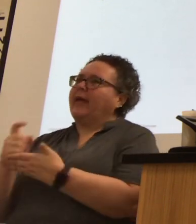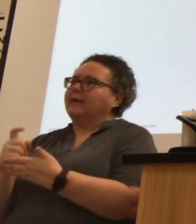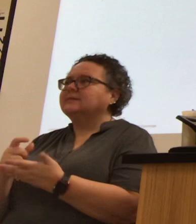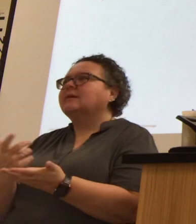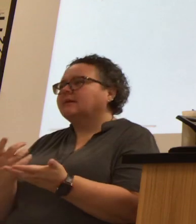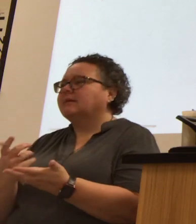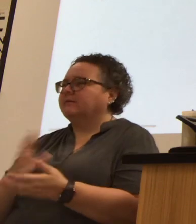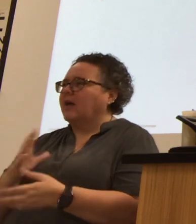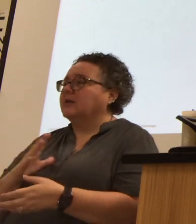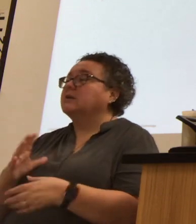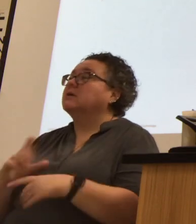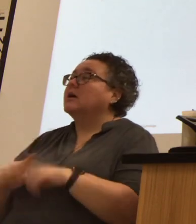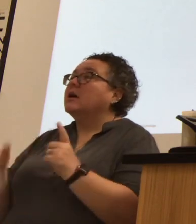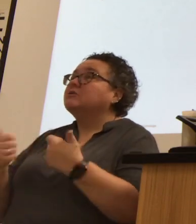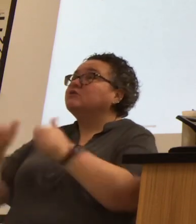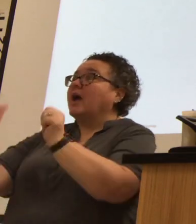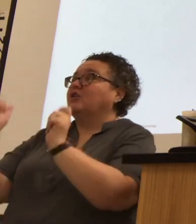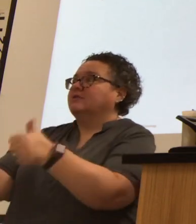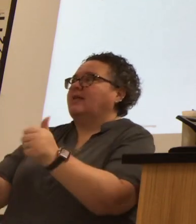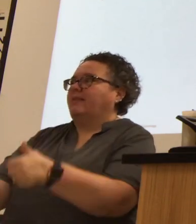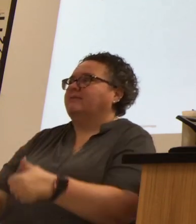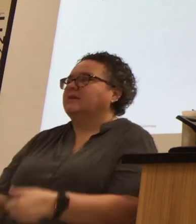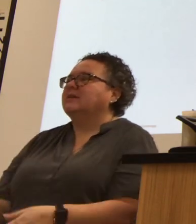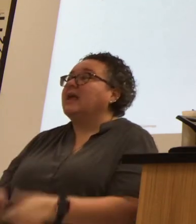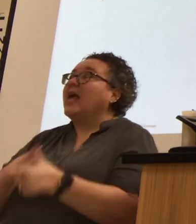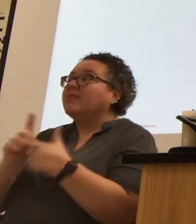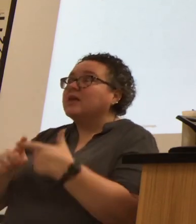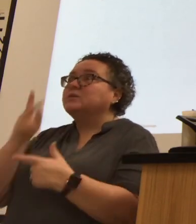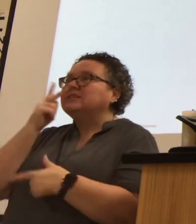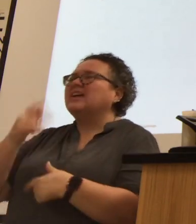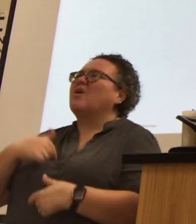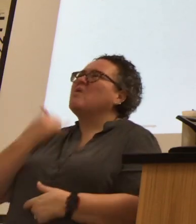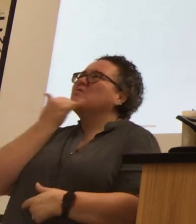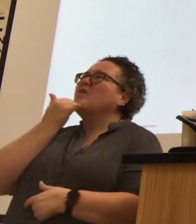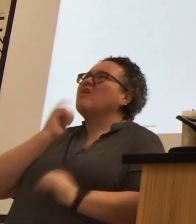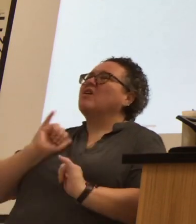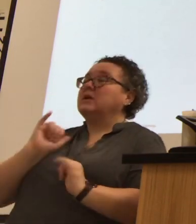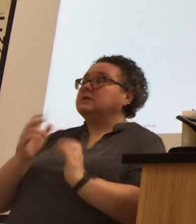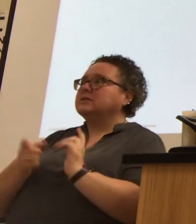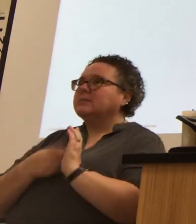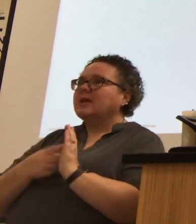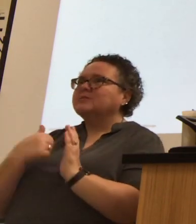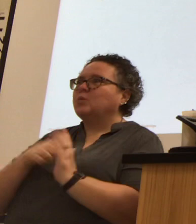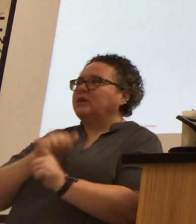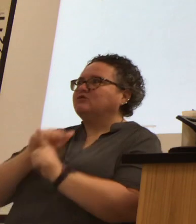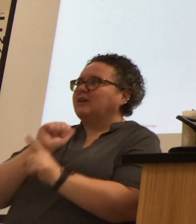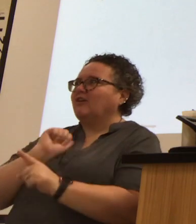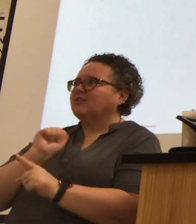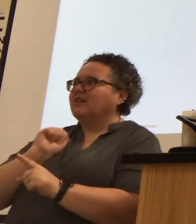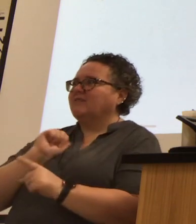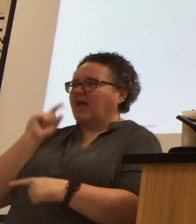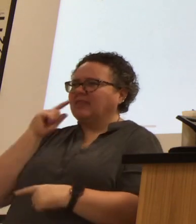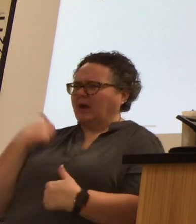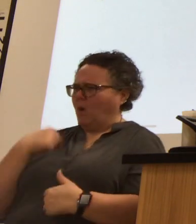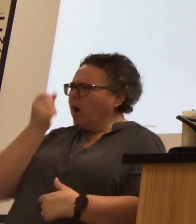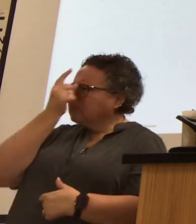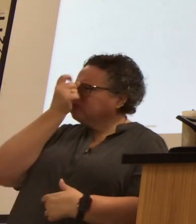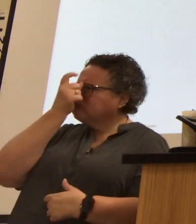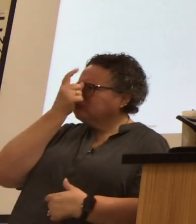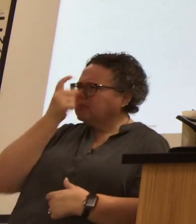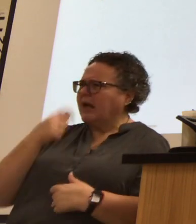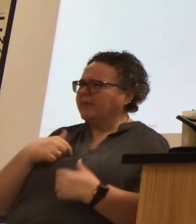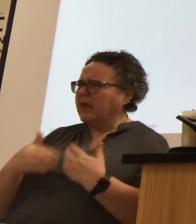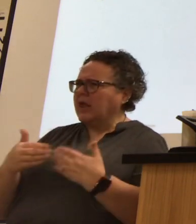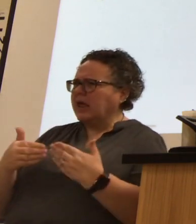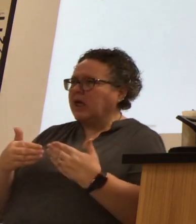got it wrong, you can't deny it, right? Because a lot of times we fool ourselves into thinking we understand the material.